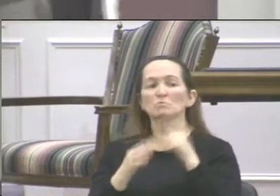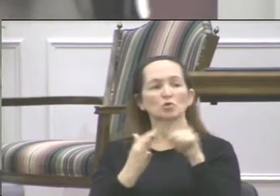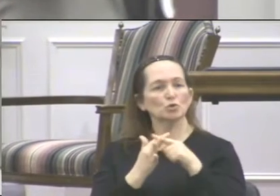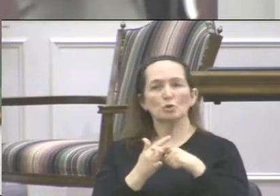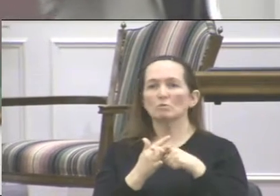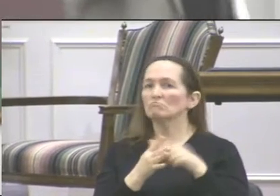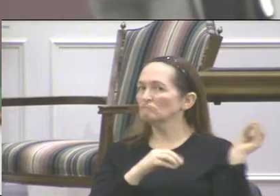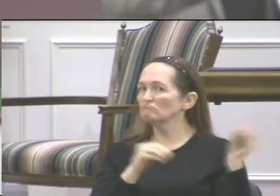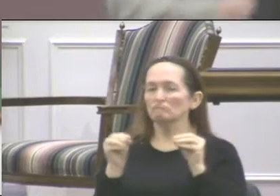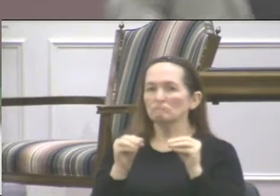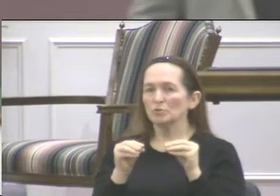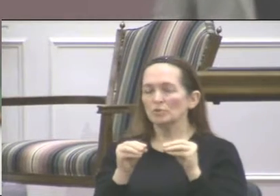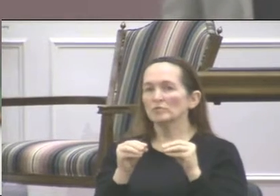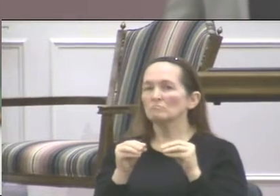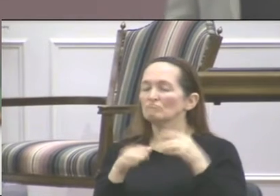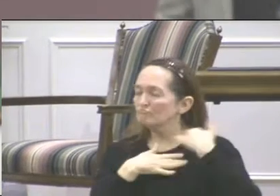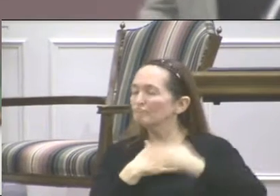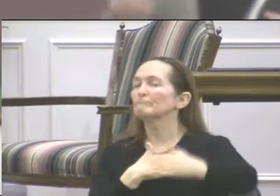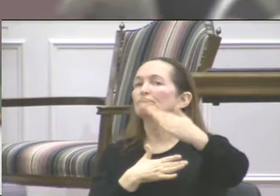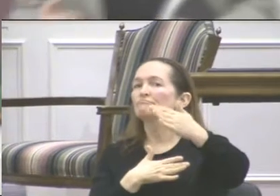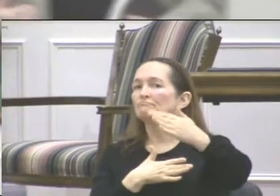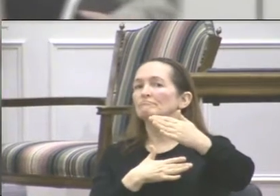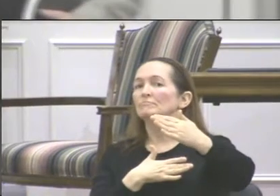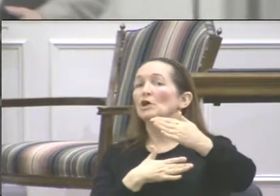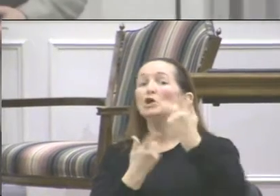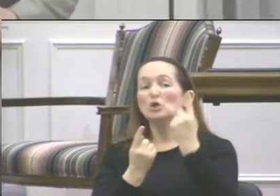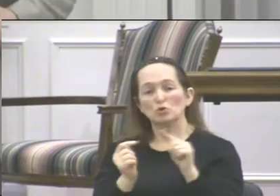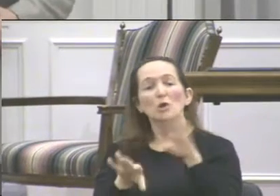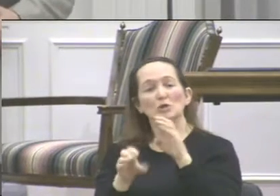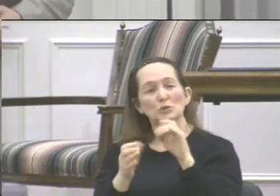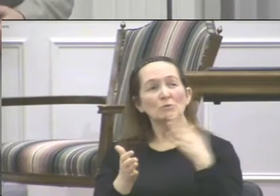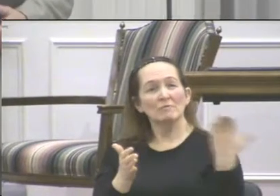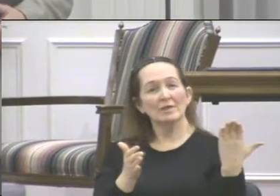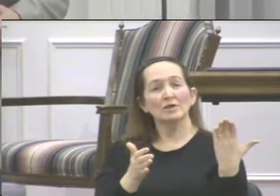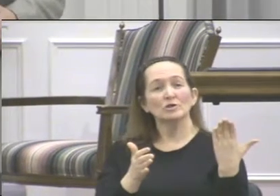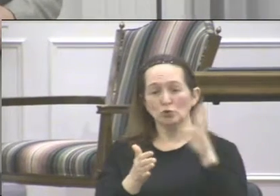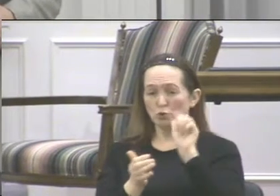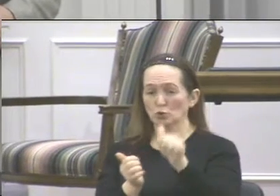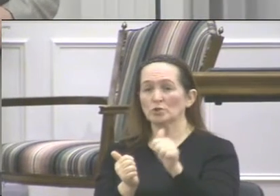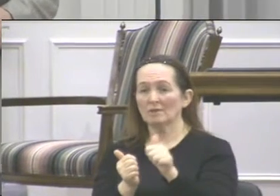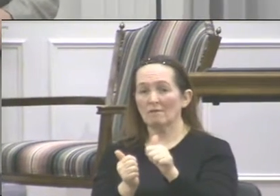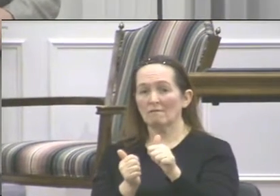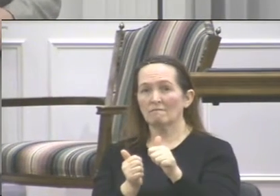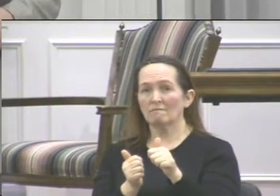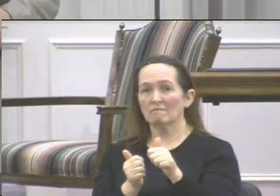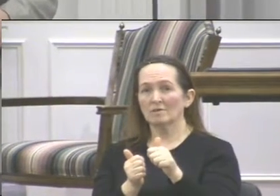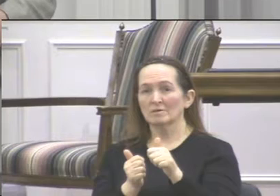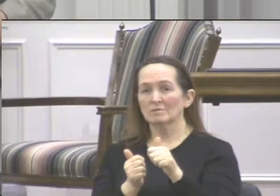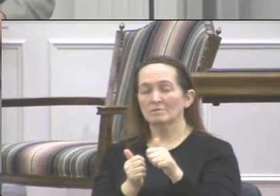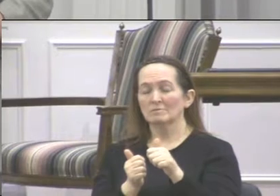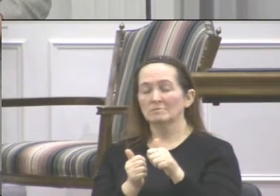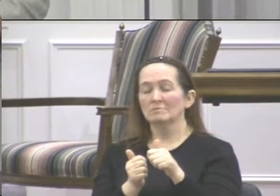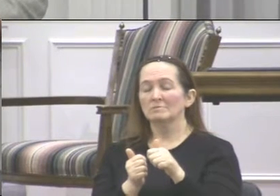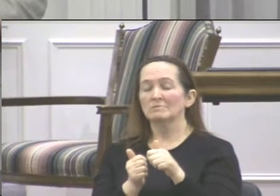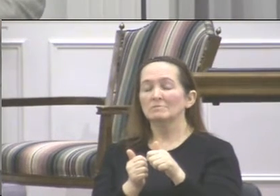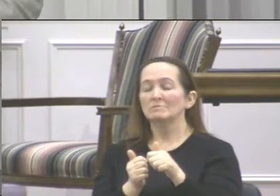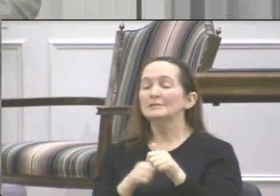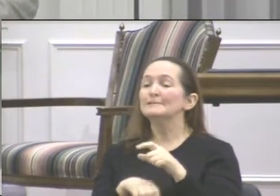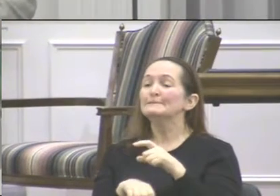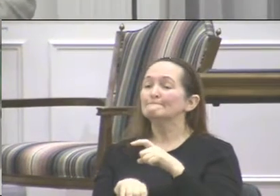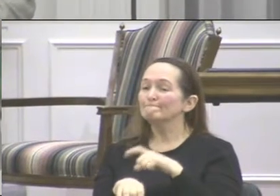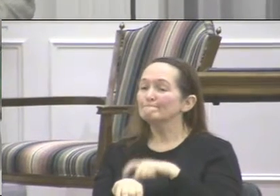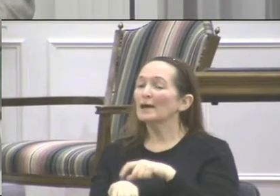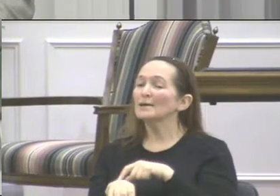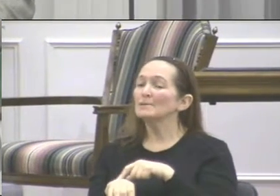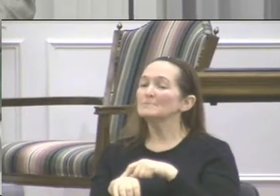Have you been trying to do it all by yourself, taking it on yourself to do? Then it's time to get on the